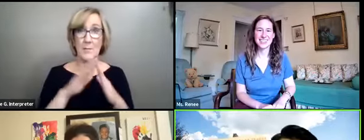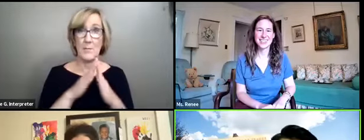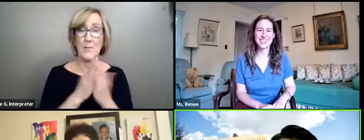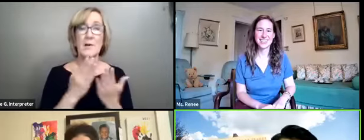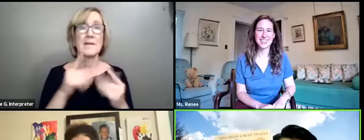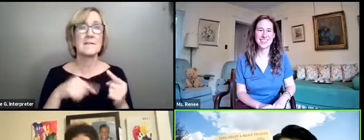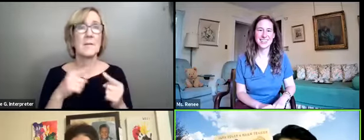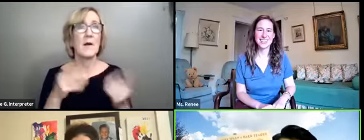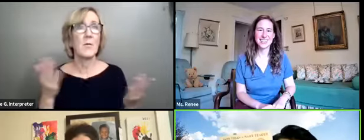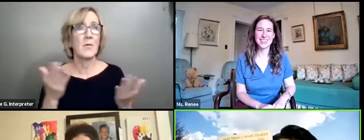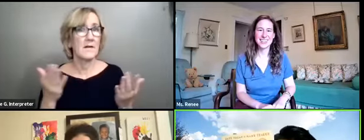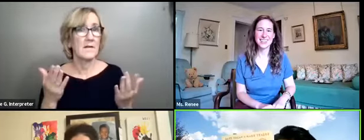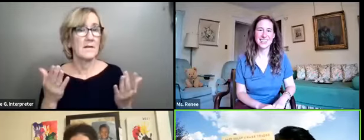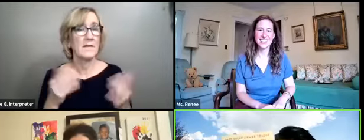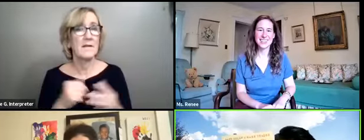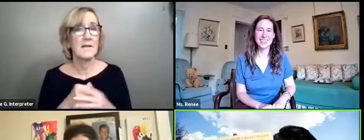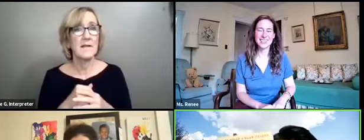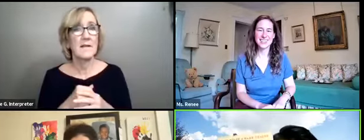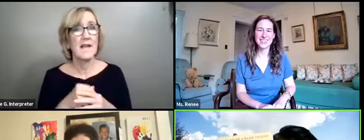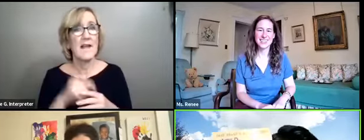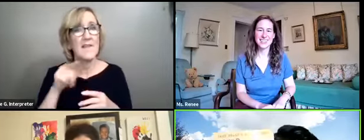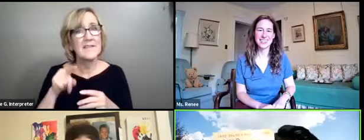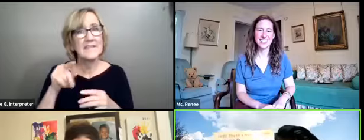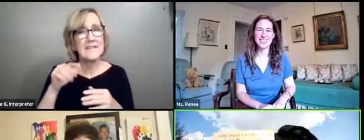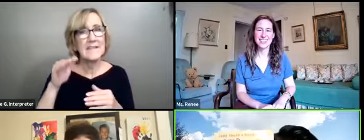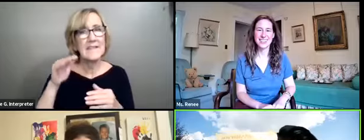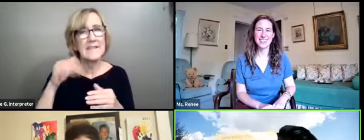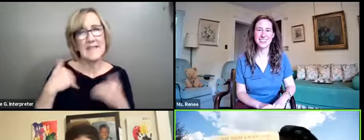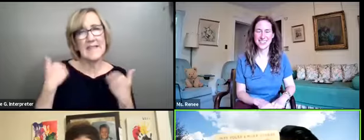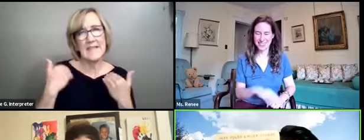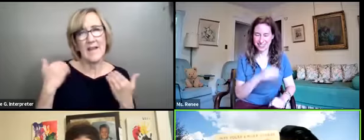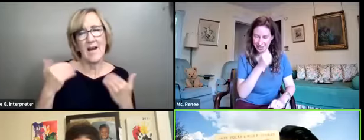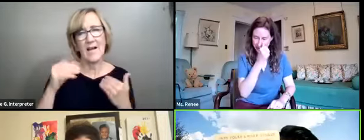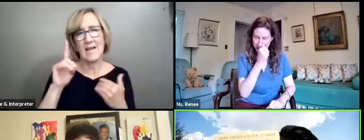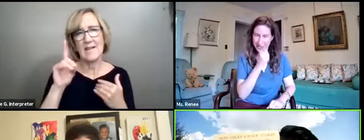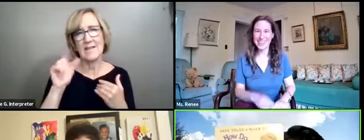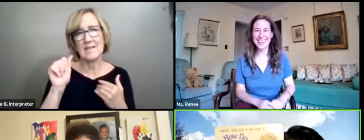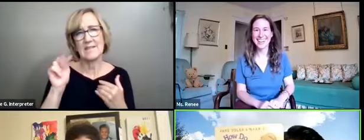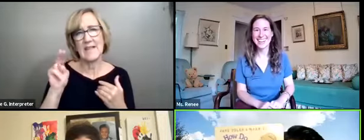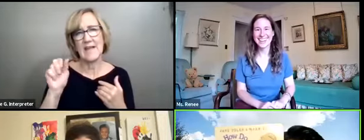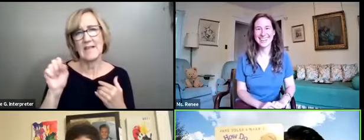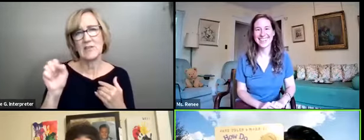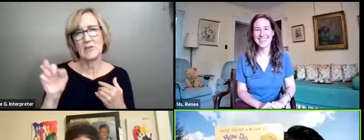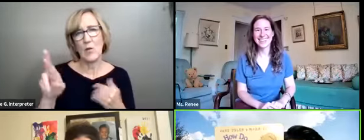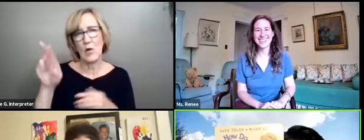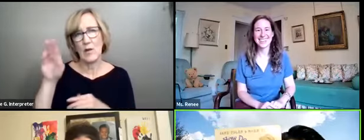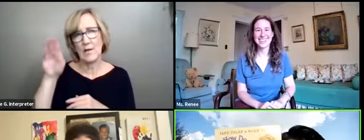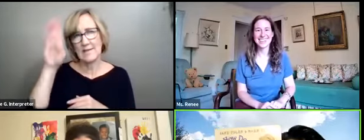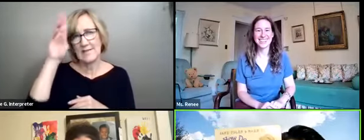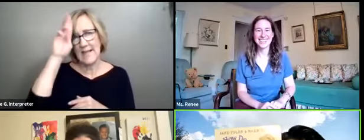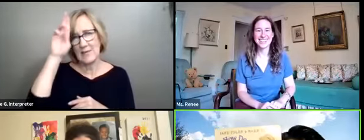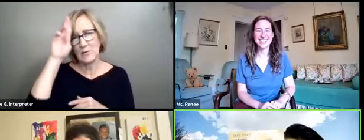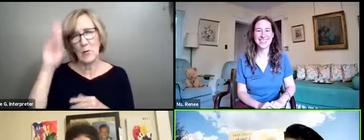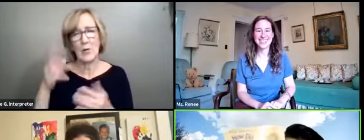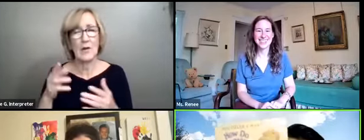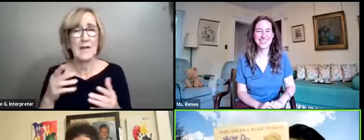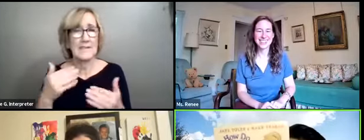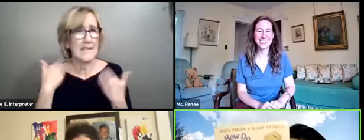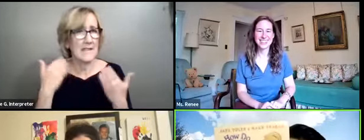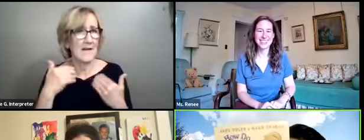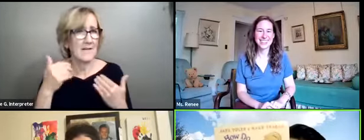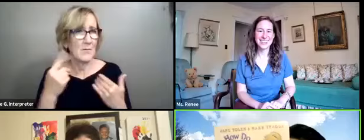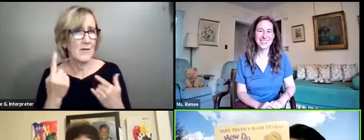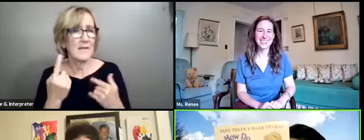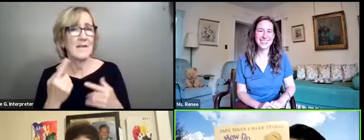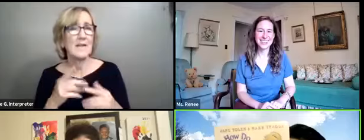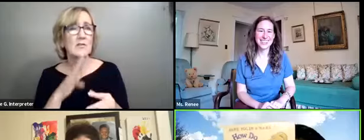about this little guy. So this is a young dinosaur. I don't know if anybody knows that, but this is a young dinosaur. And it's